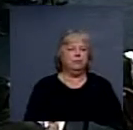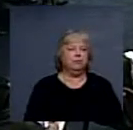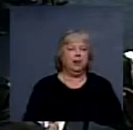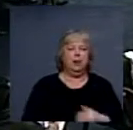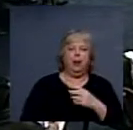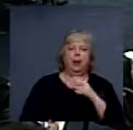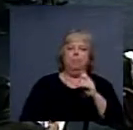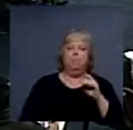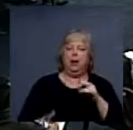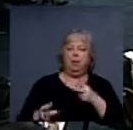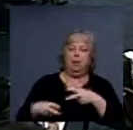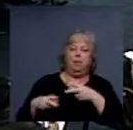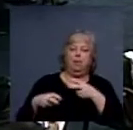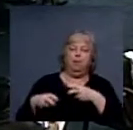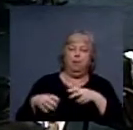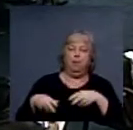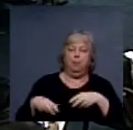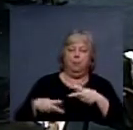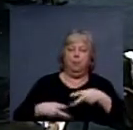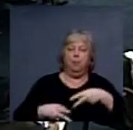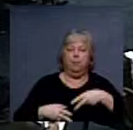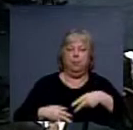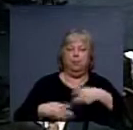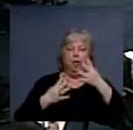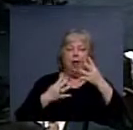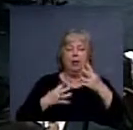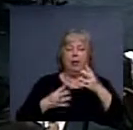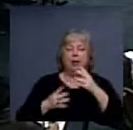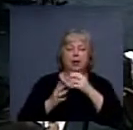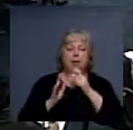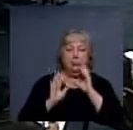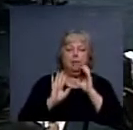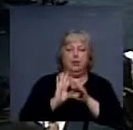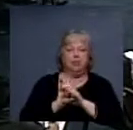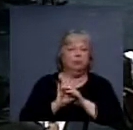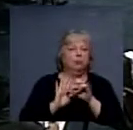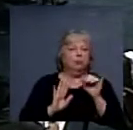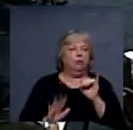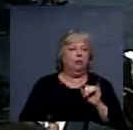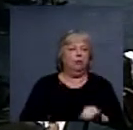pull up this, and then if you'd pull up the sketch as well.